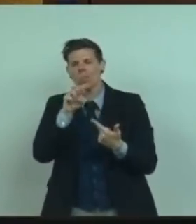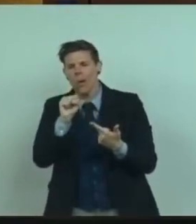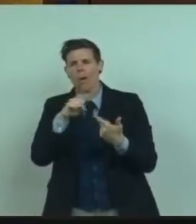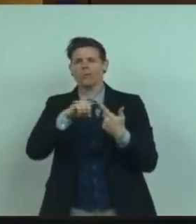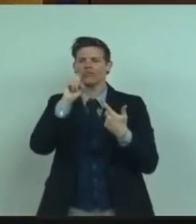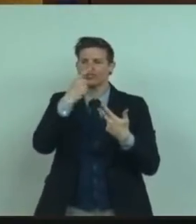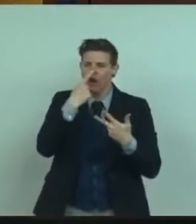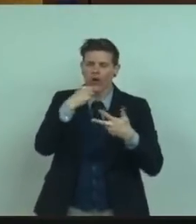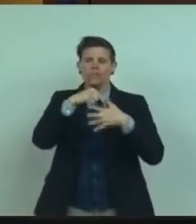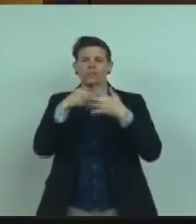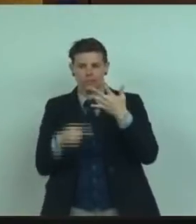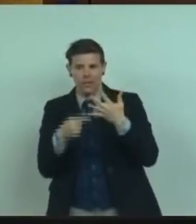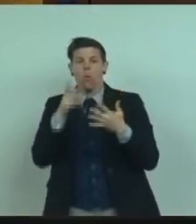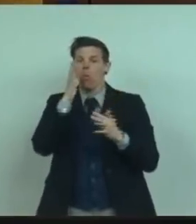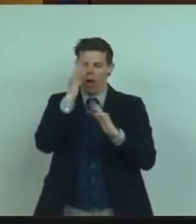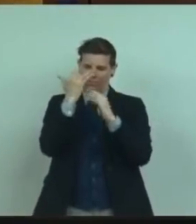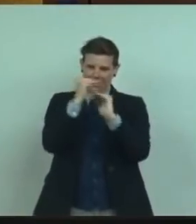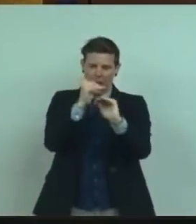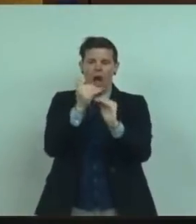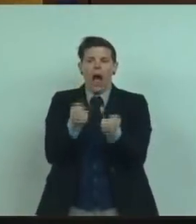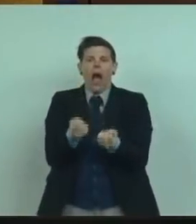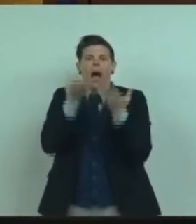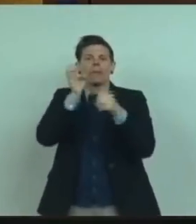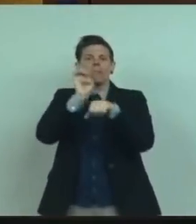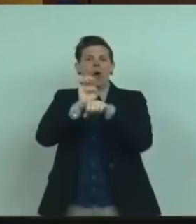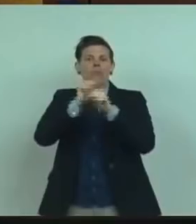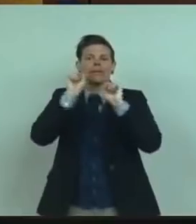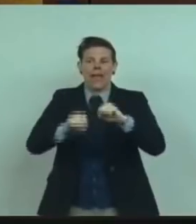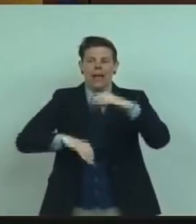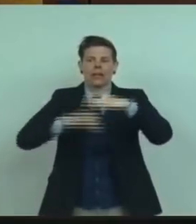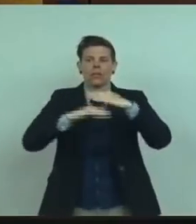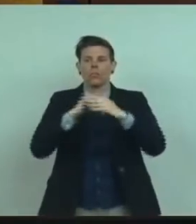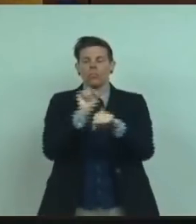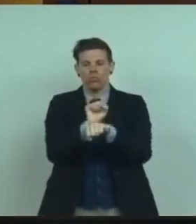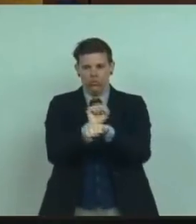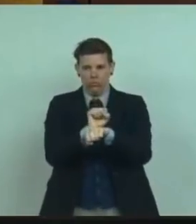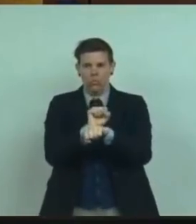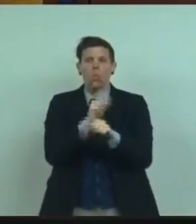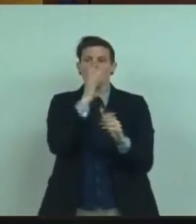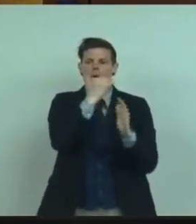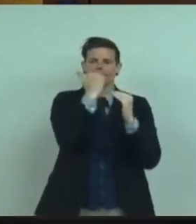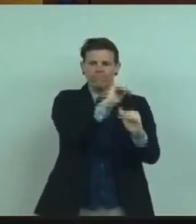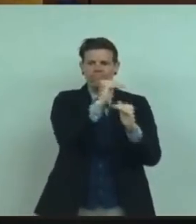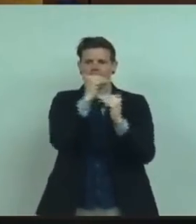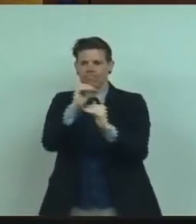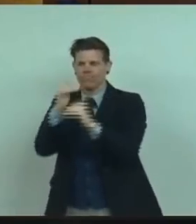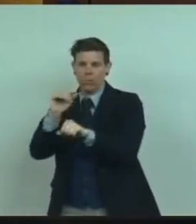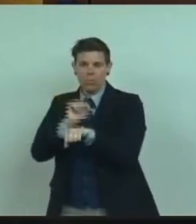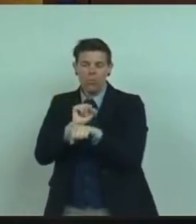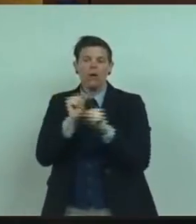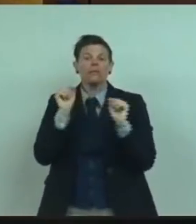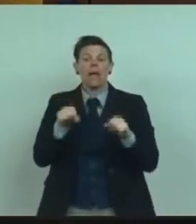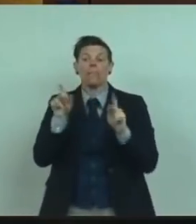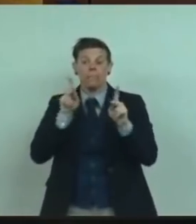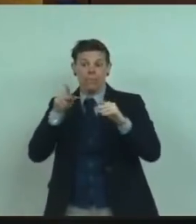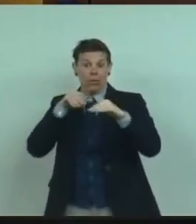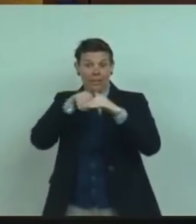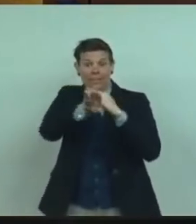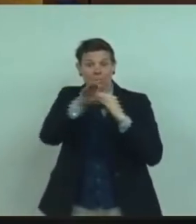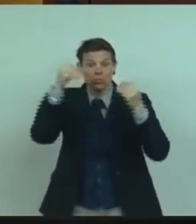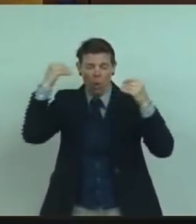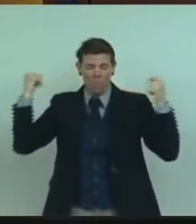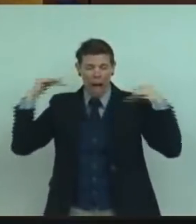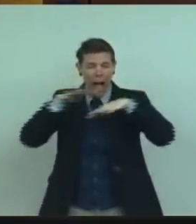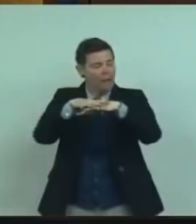at any one time based on what your fire marshal indicated capacity is. Because what we've done so